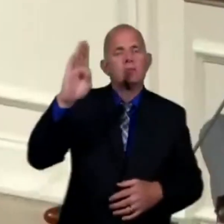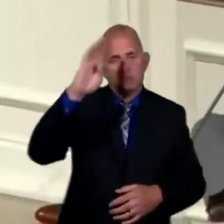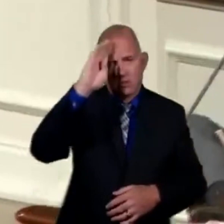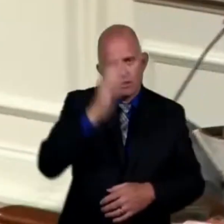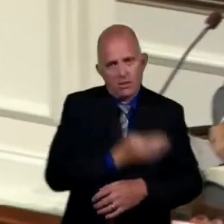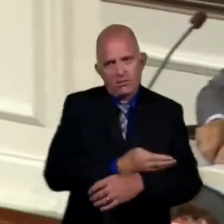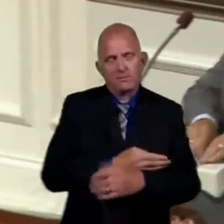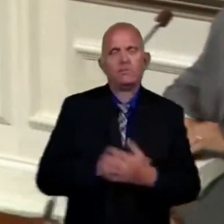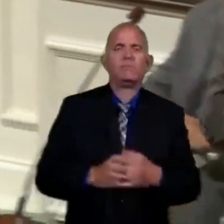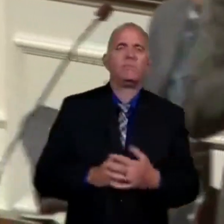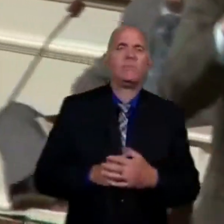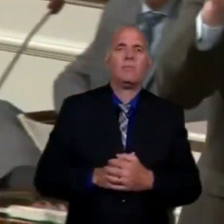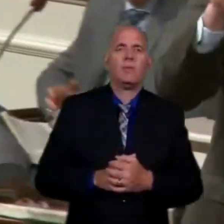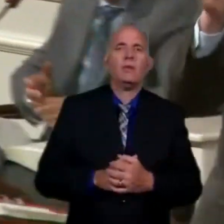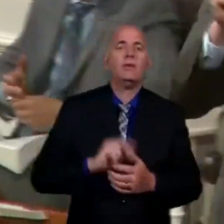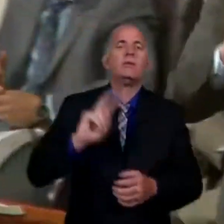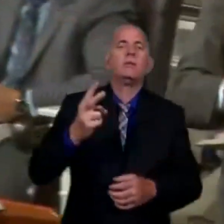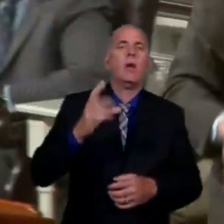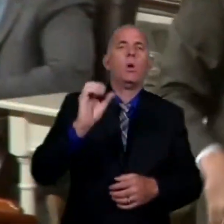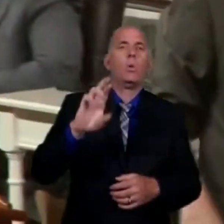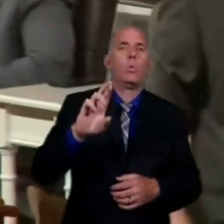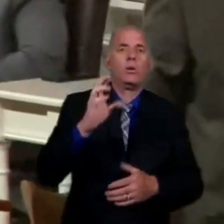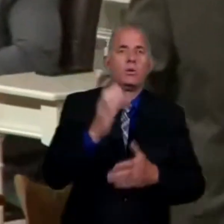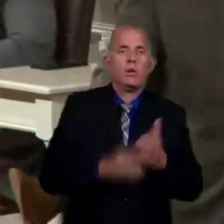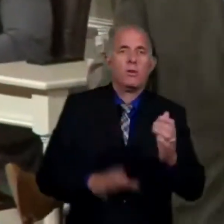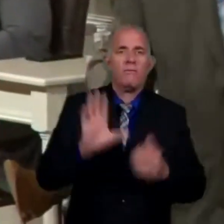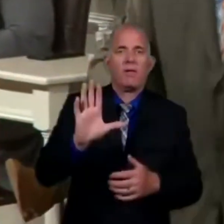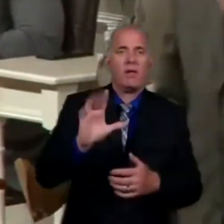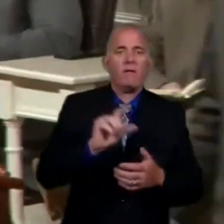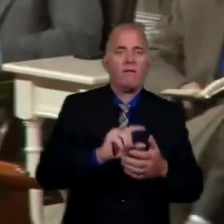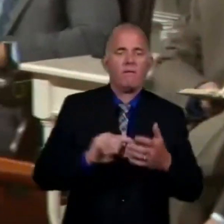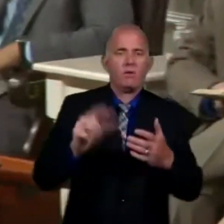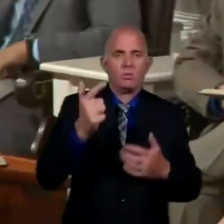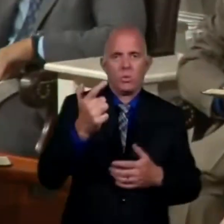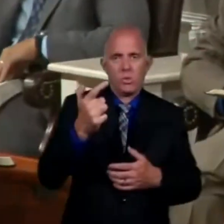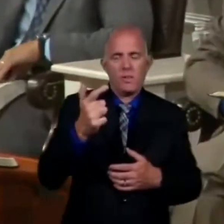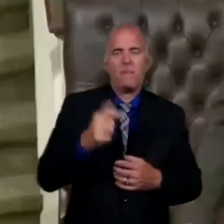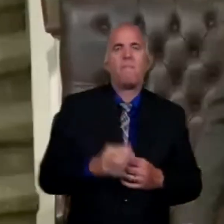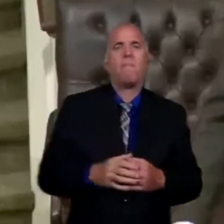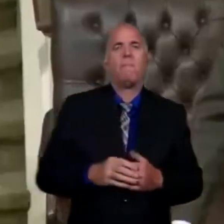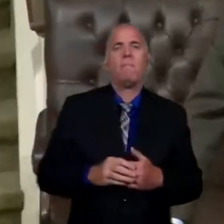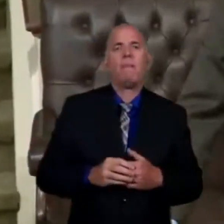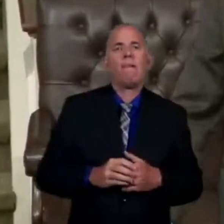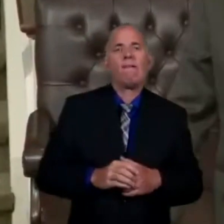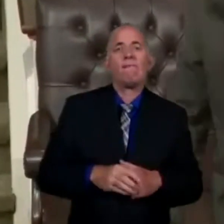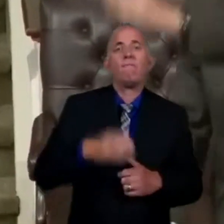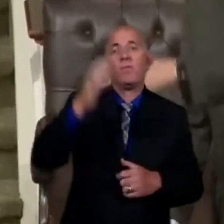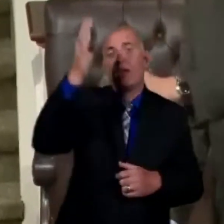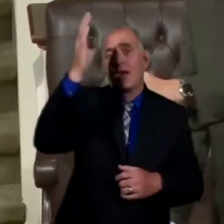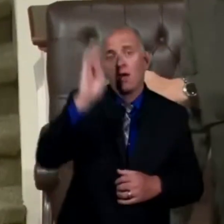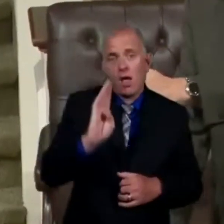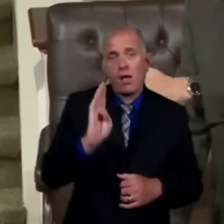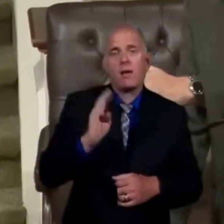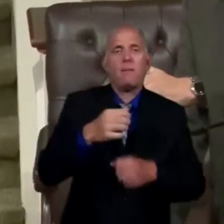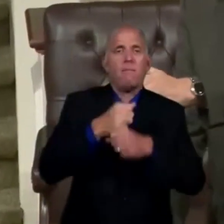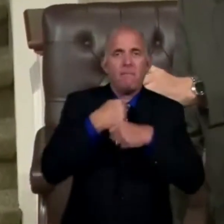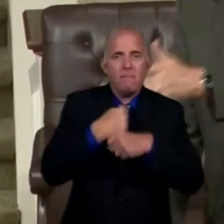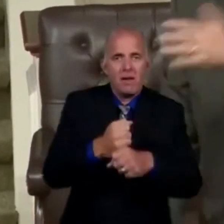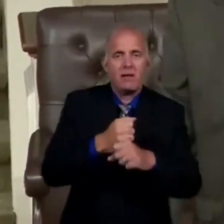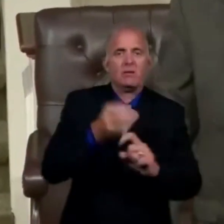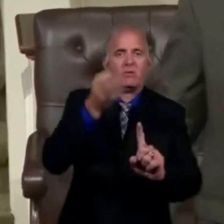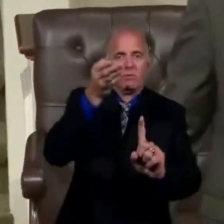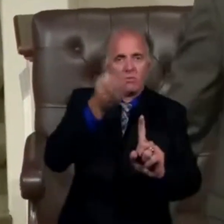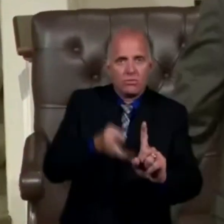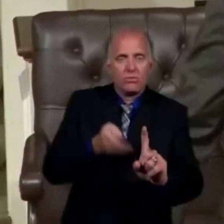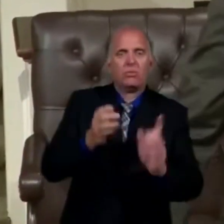2 Corinthians chapter 5, verse 21, you may want to put that down the margin of your Bible. The Bible says this, that God made Him, Jesus,